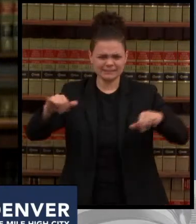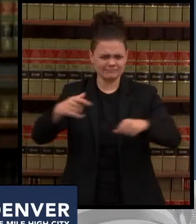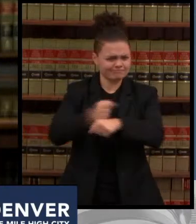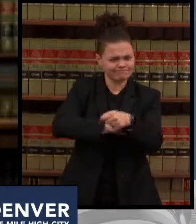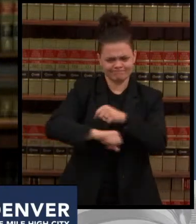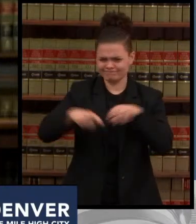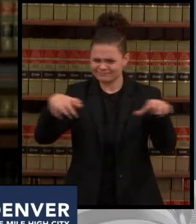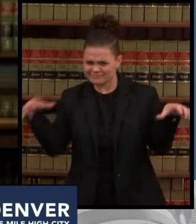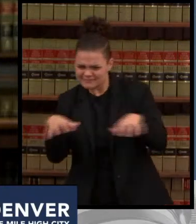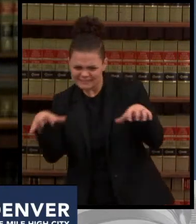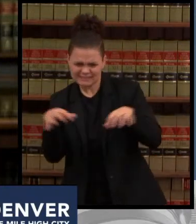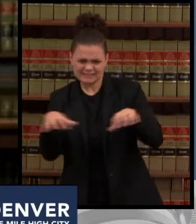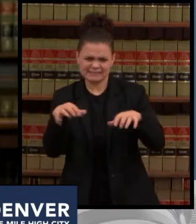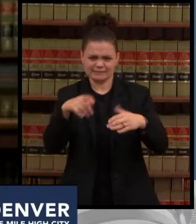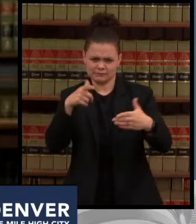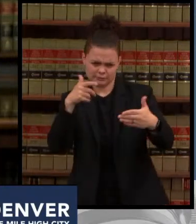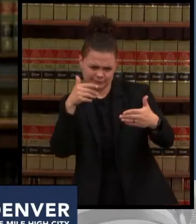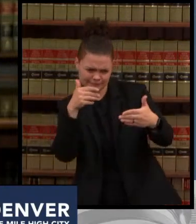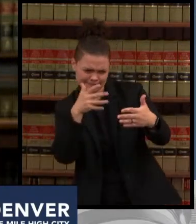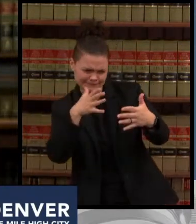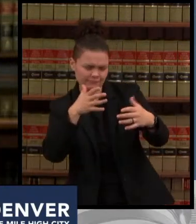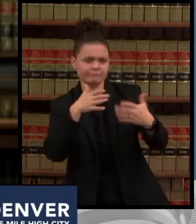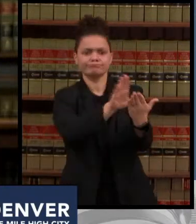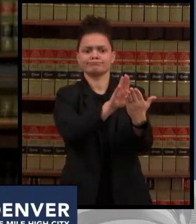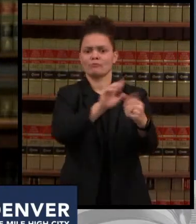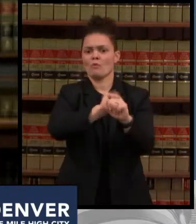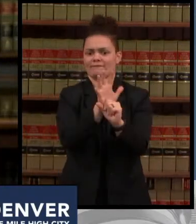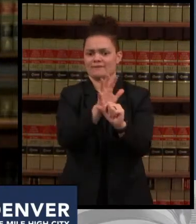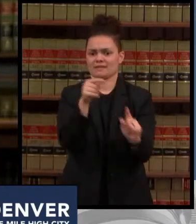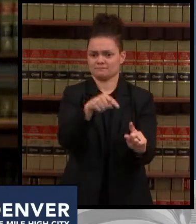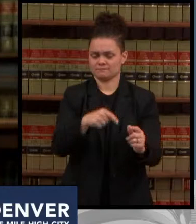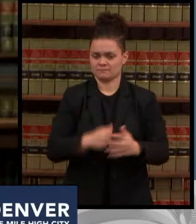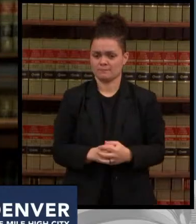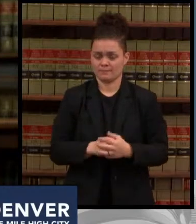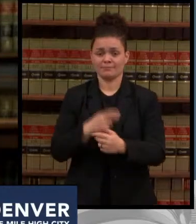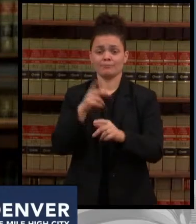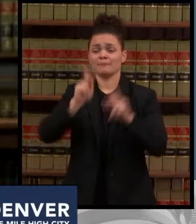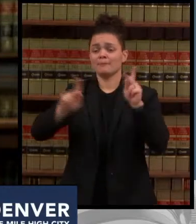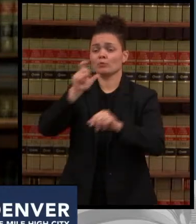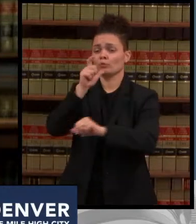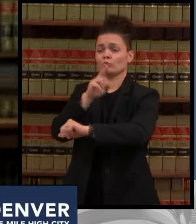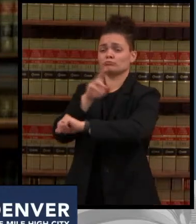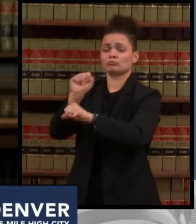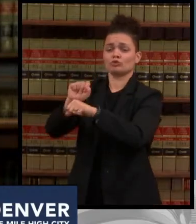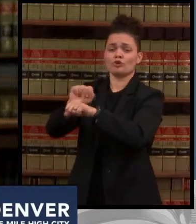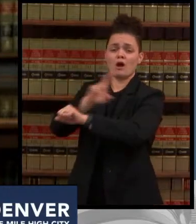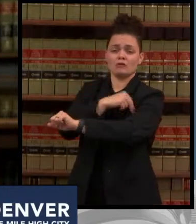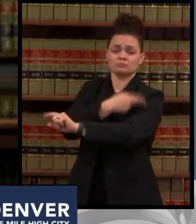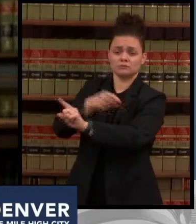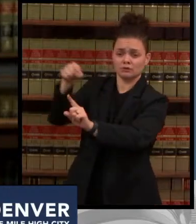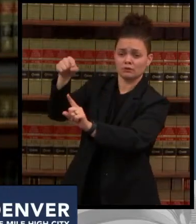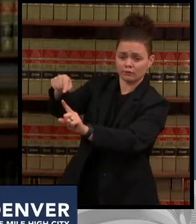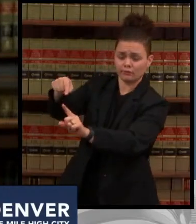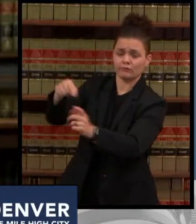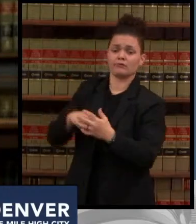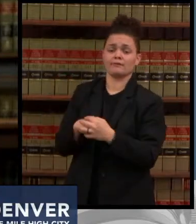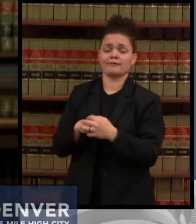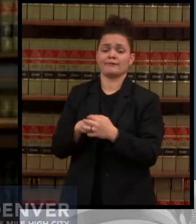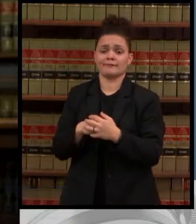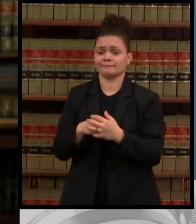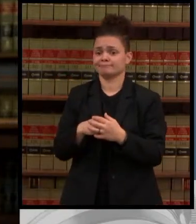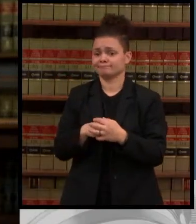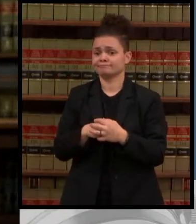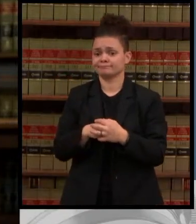challenge. Healthcare workers have come to hospitals, to clinics, to public health arenas for the last almost